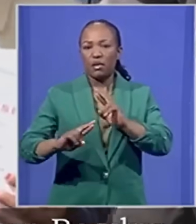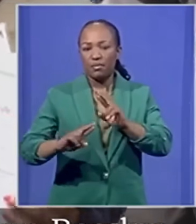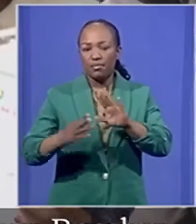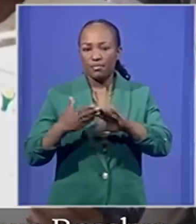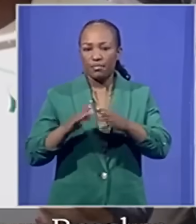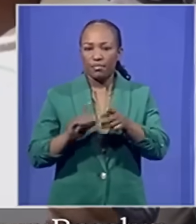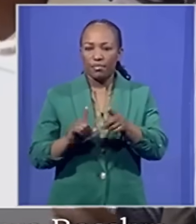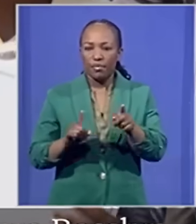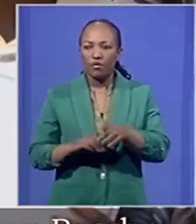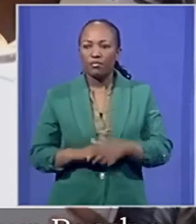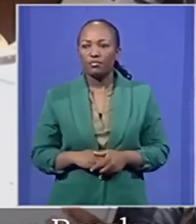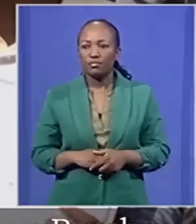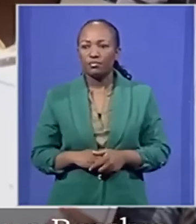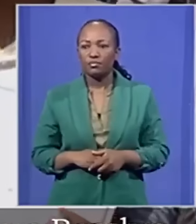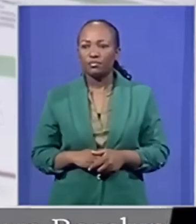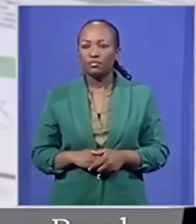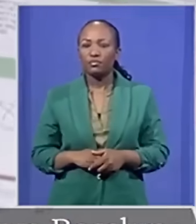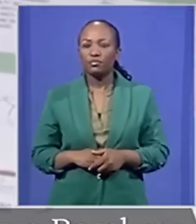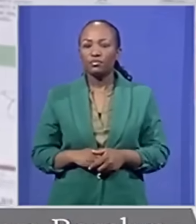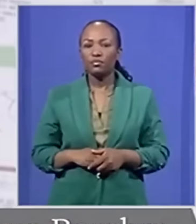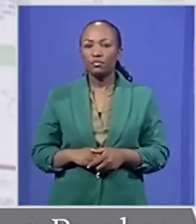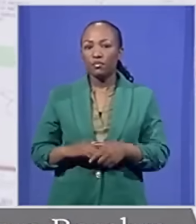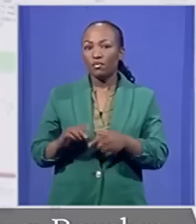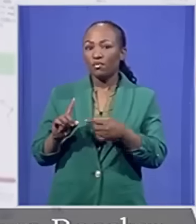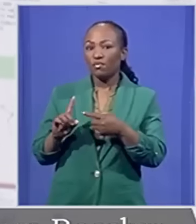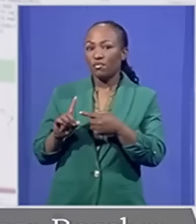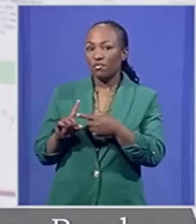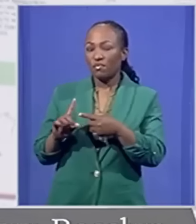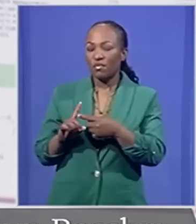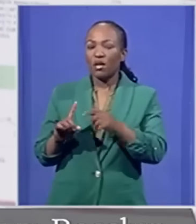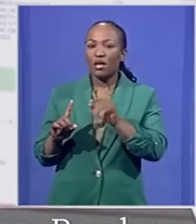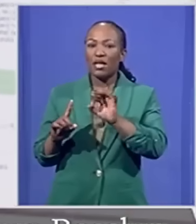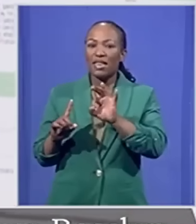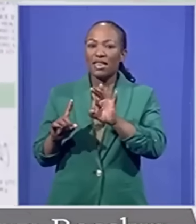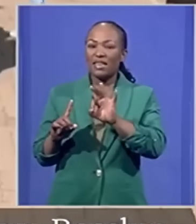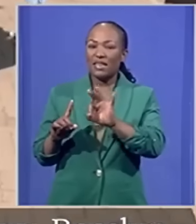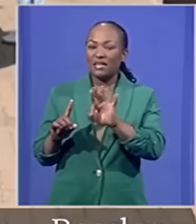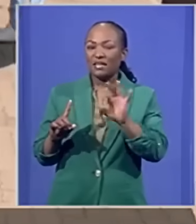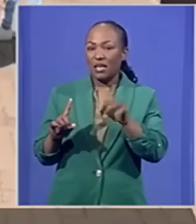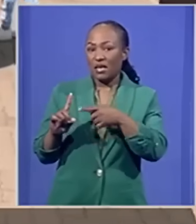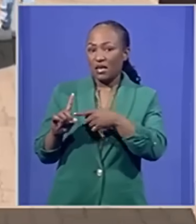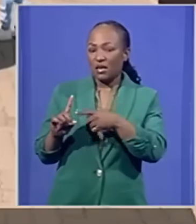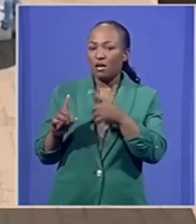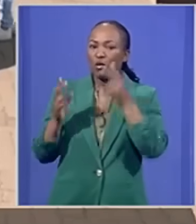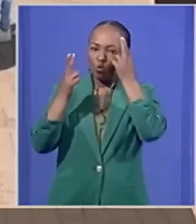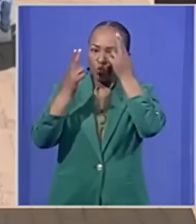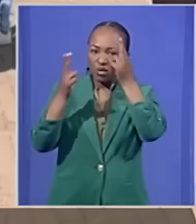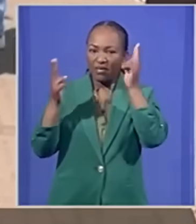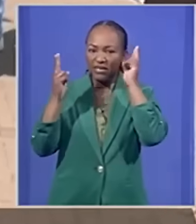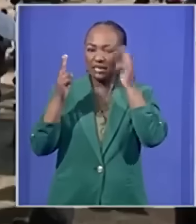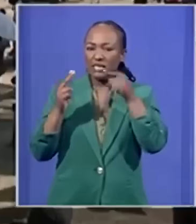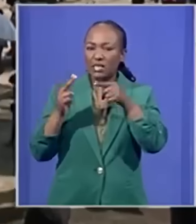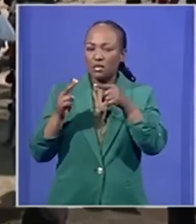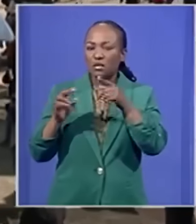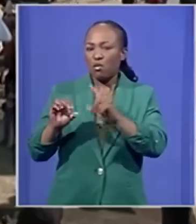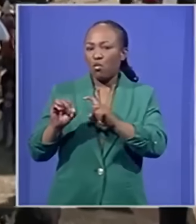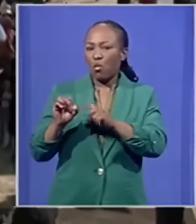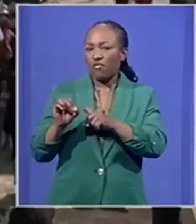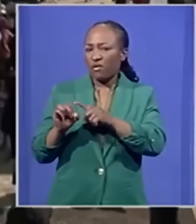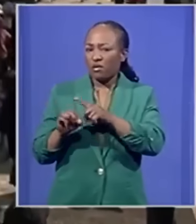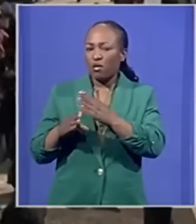Phutimaribana wa dingwaga di le 33 o na le makwalo a le mmalwa a dithuto tsa yunibesithi mme o santse a sa diri. Ke yo mongwe